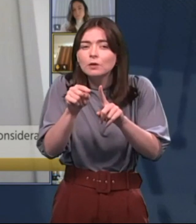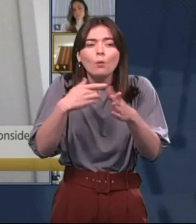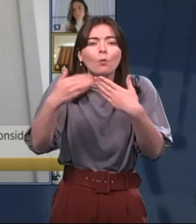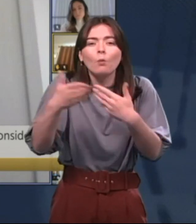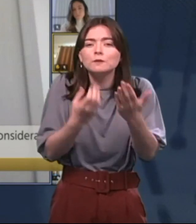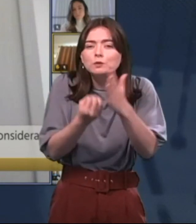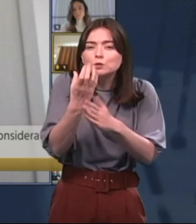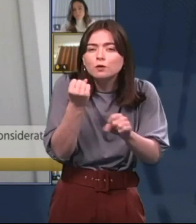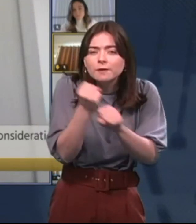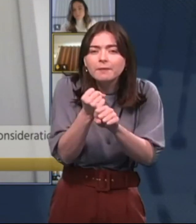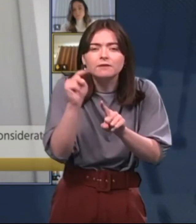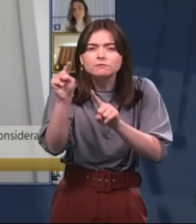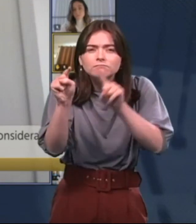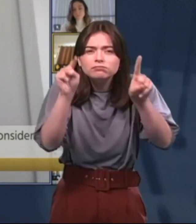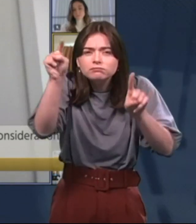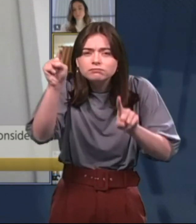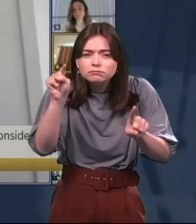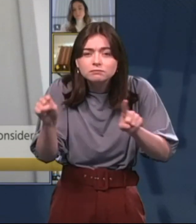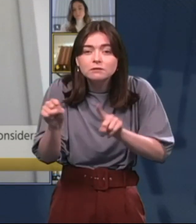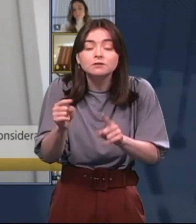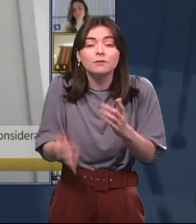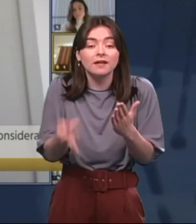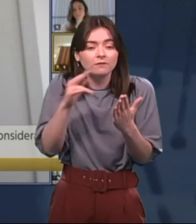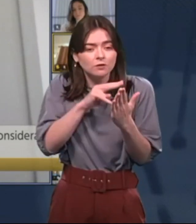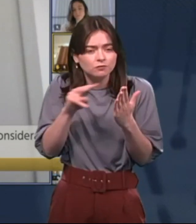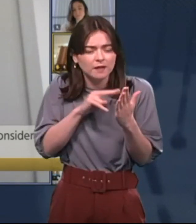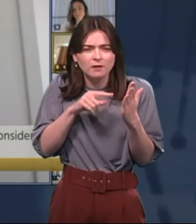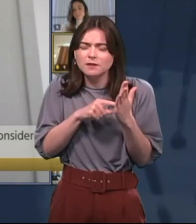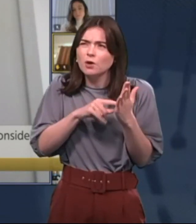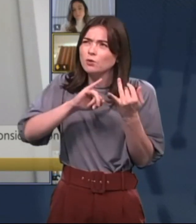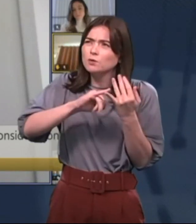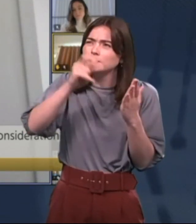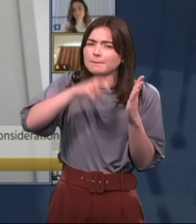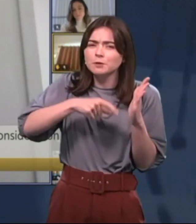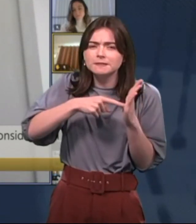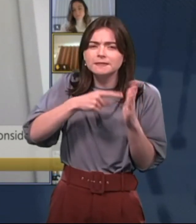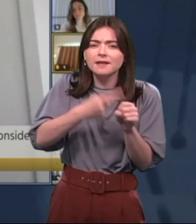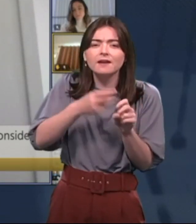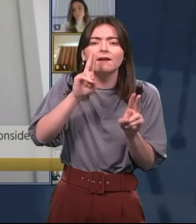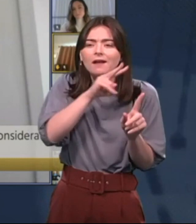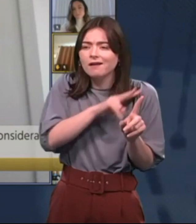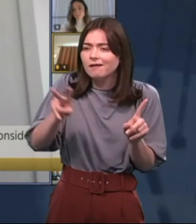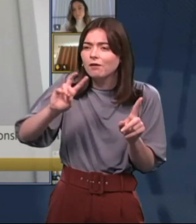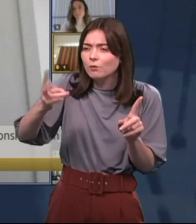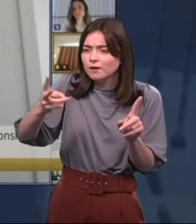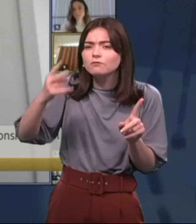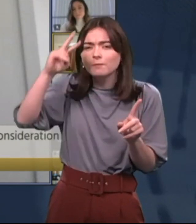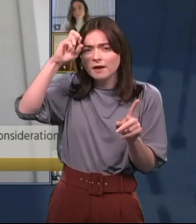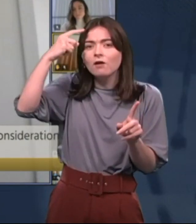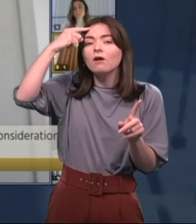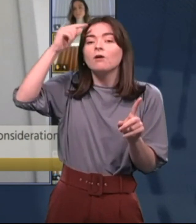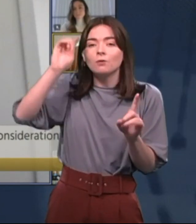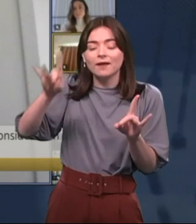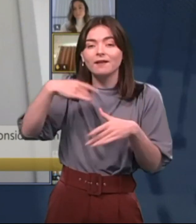and their sister's called whatever, so that if I was reading, I'm like, oh, what's that person again? I could just look at it, quick reminder, and continue with the story.